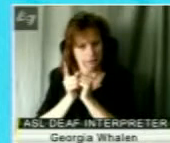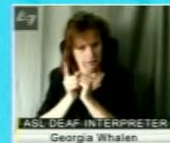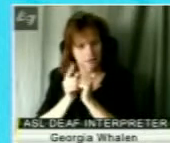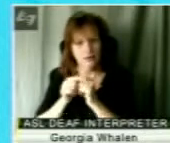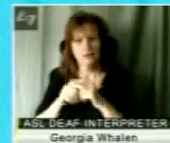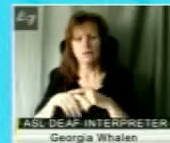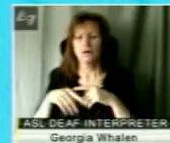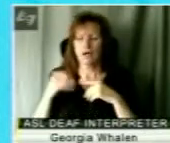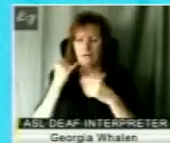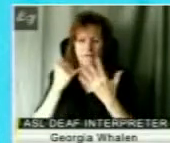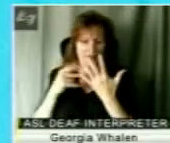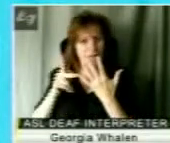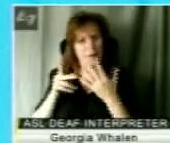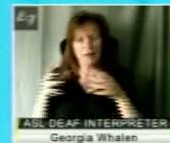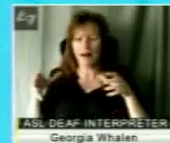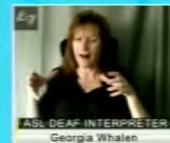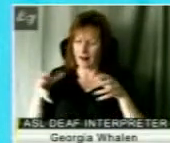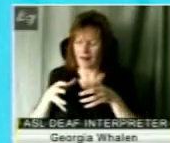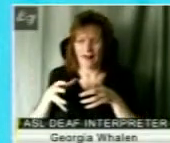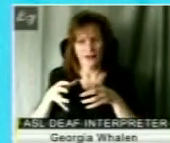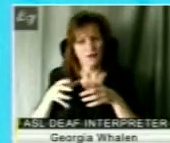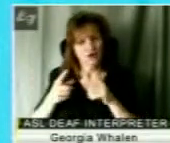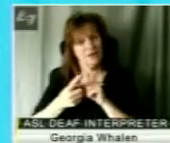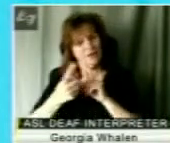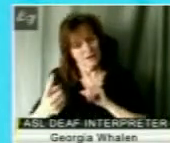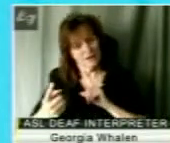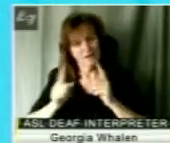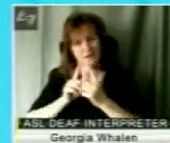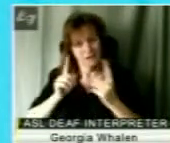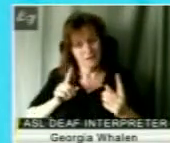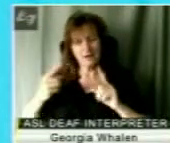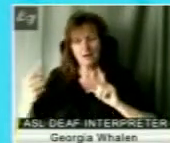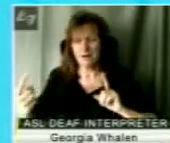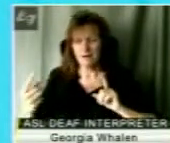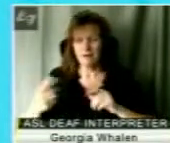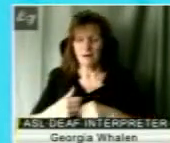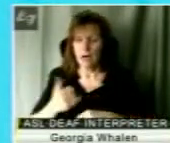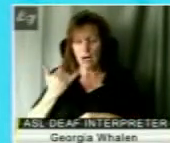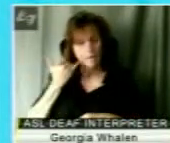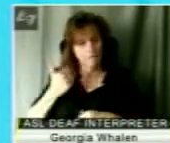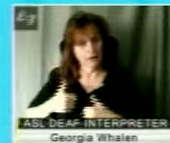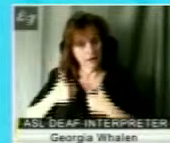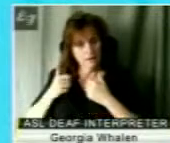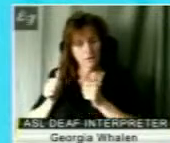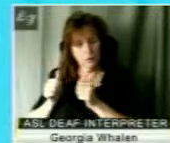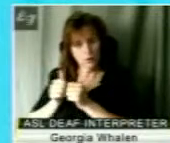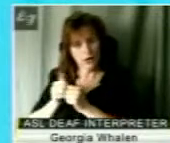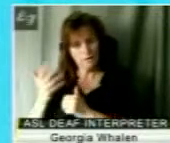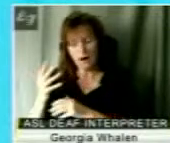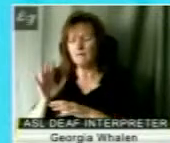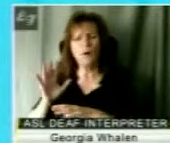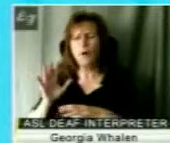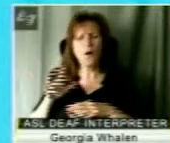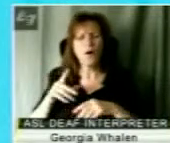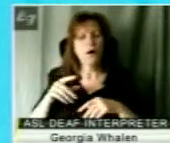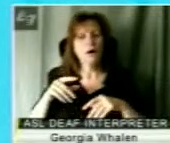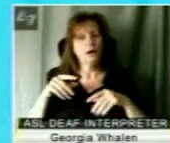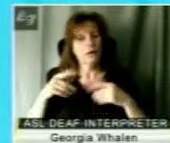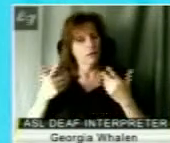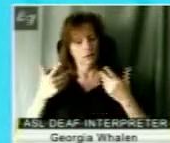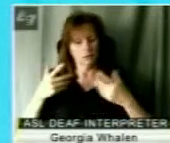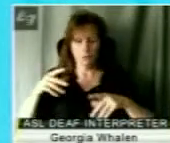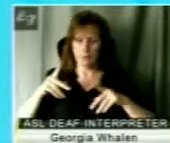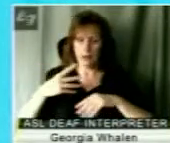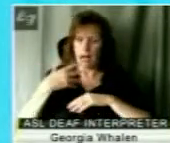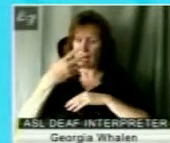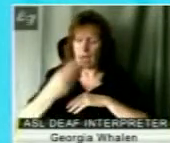doesn't apply only to families who live together. So any other group should be maintaining that physical distance. So it is about